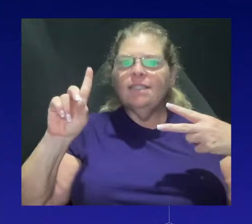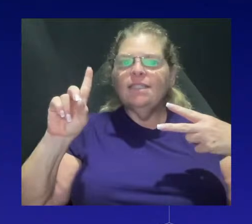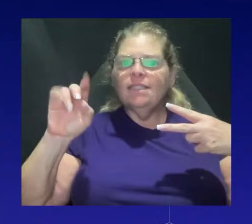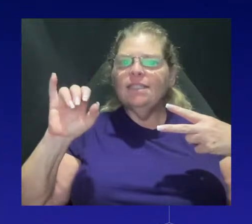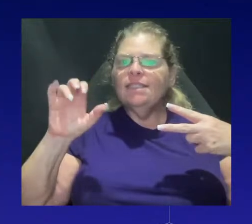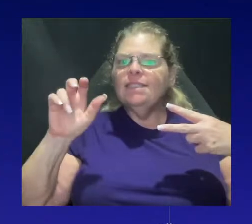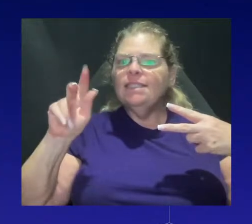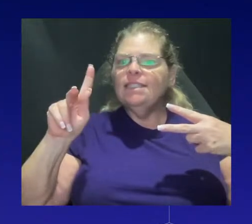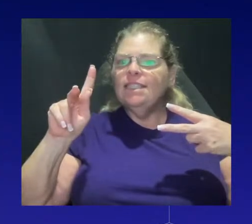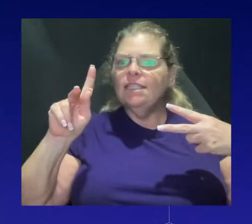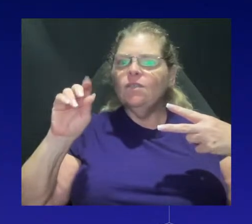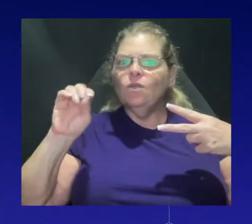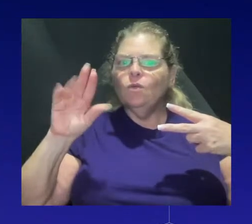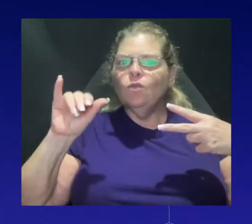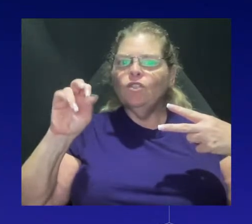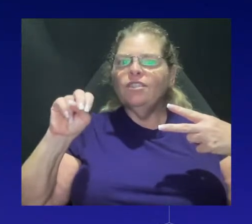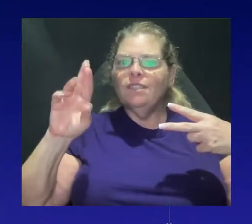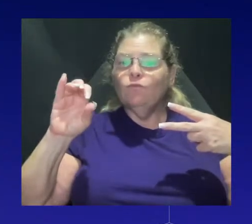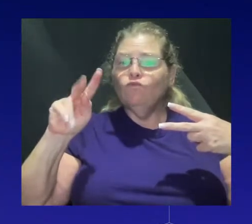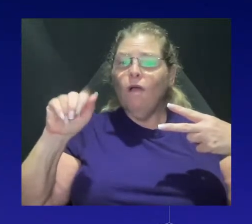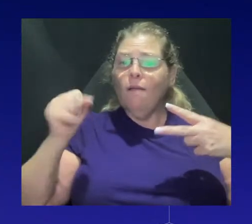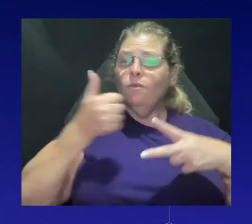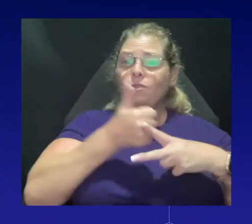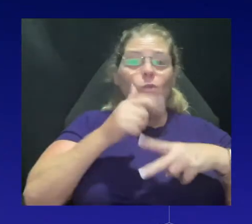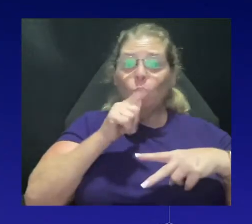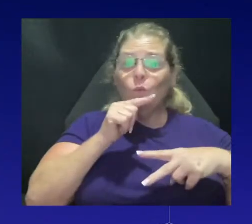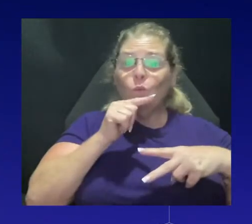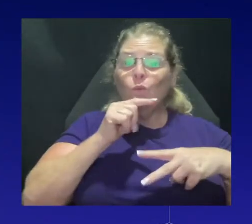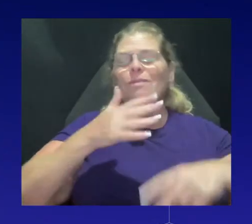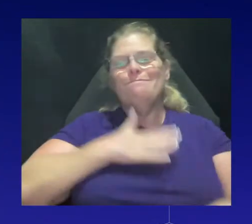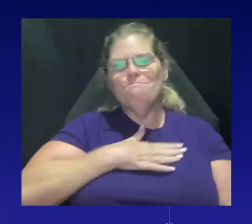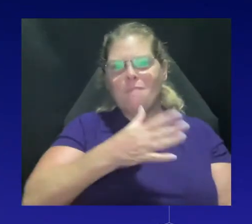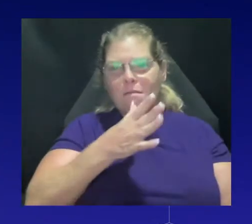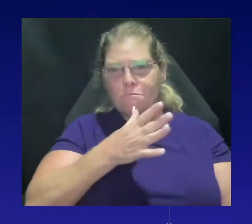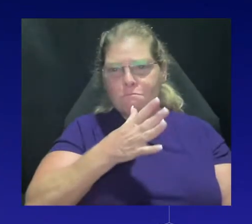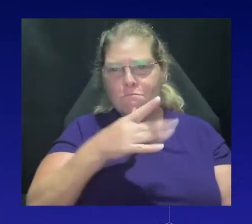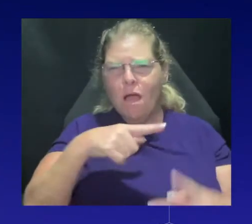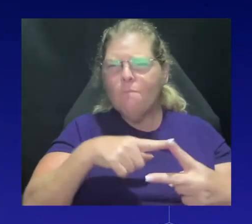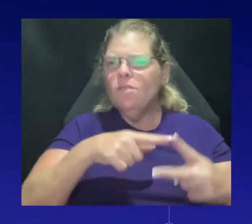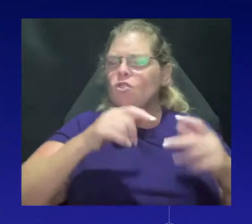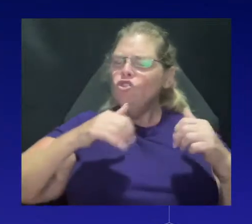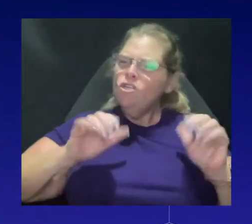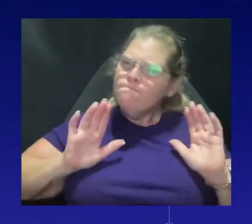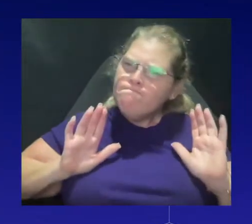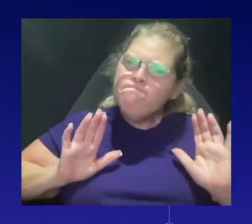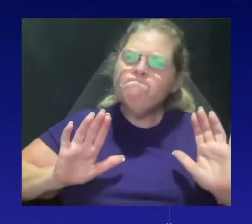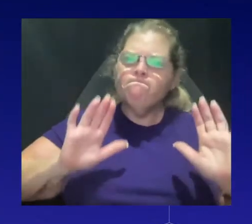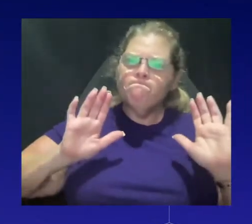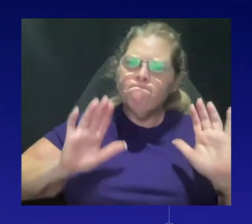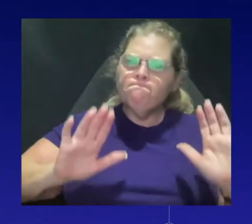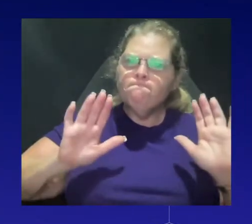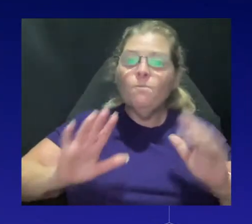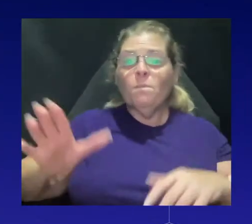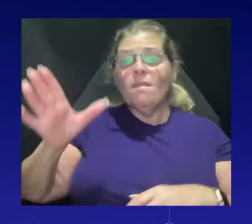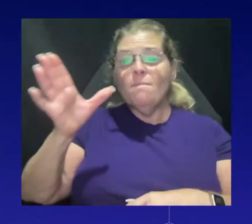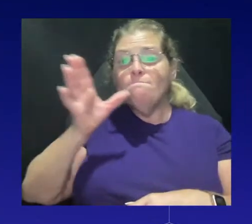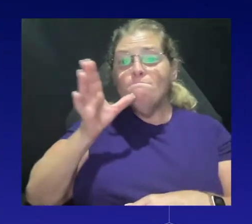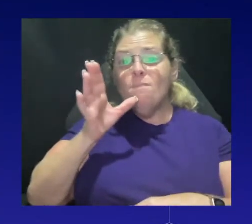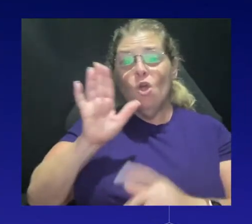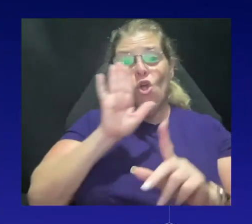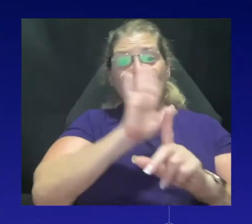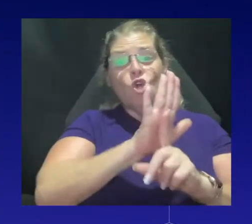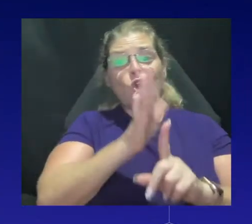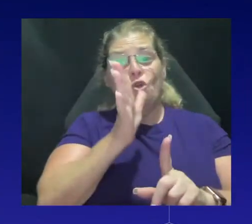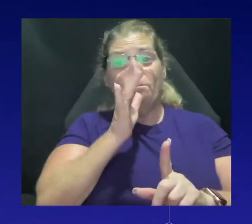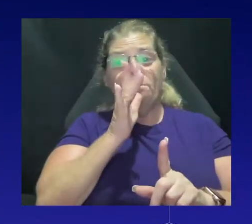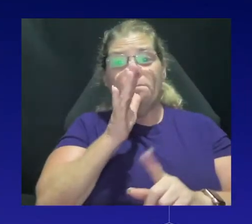mom, who was able to continue to move forward when her mother died at age 16, who